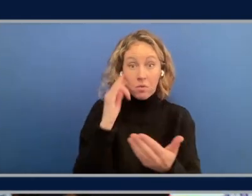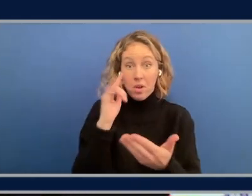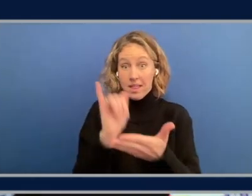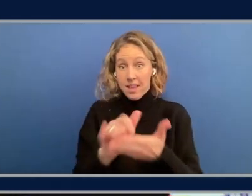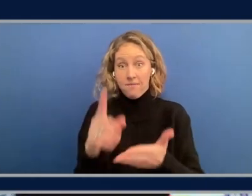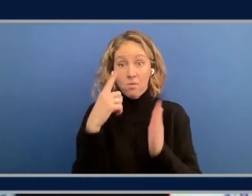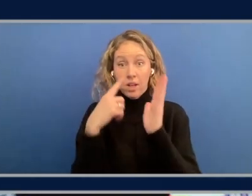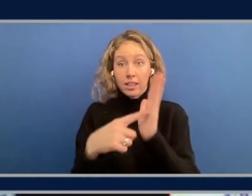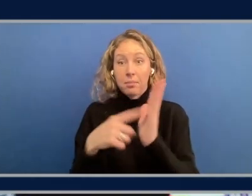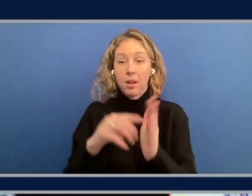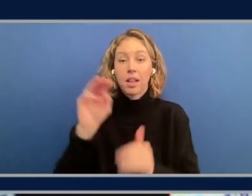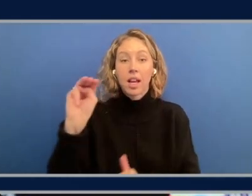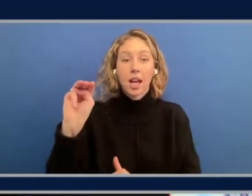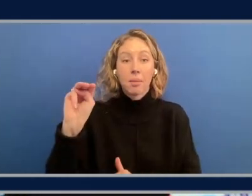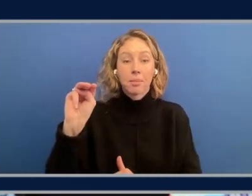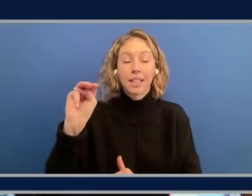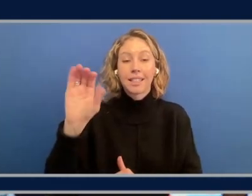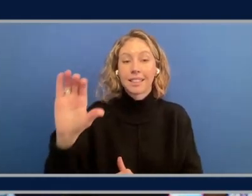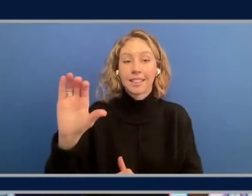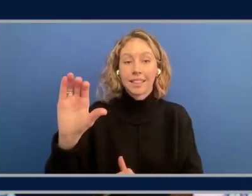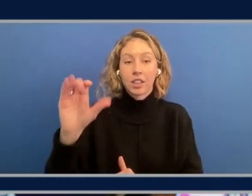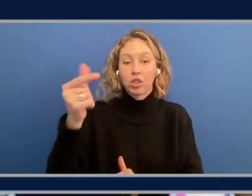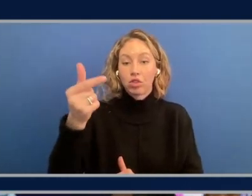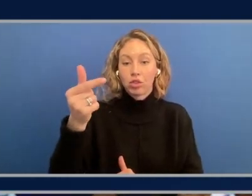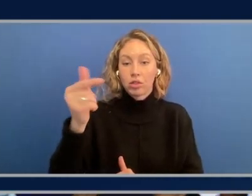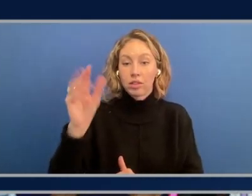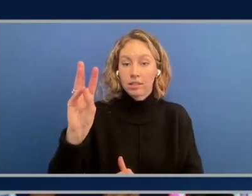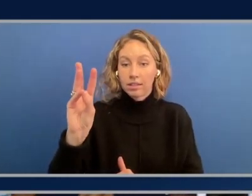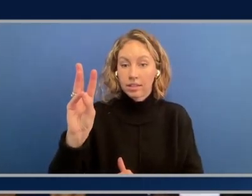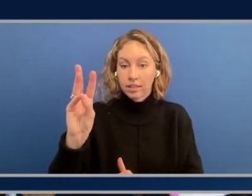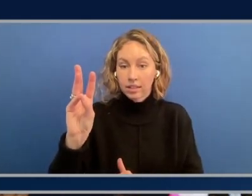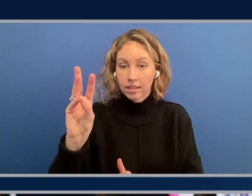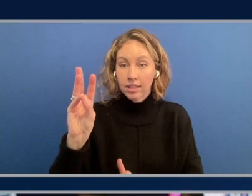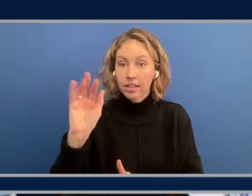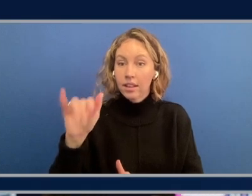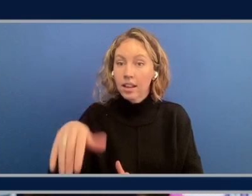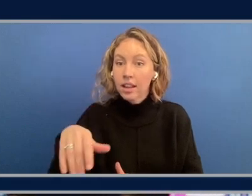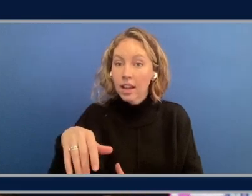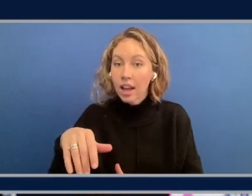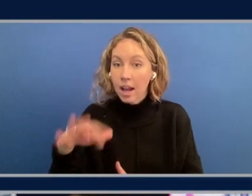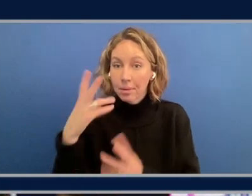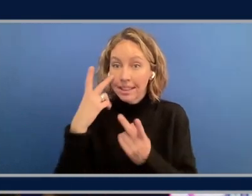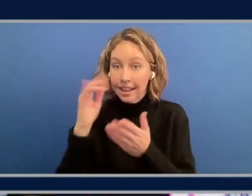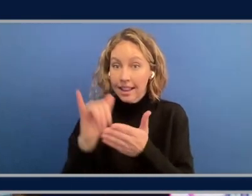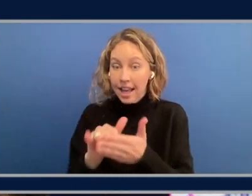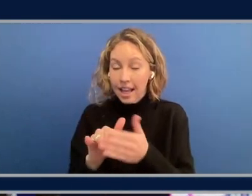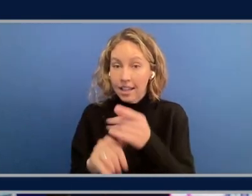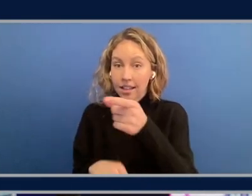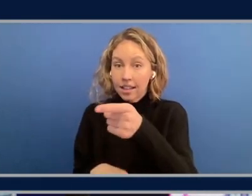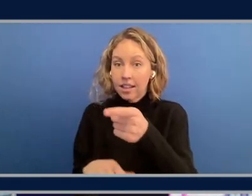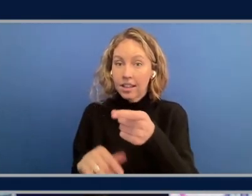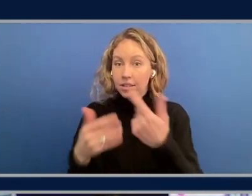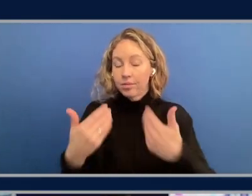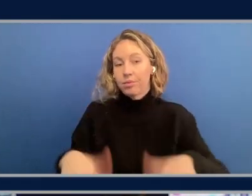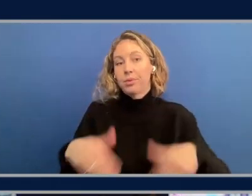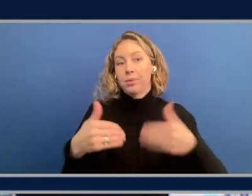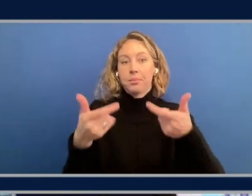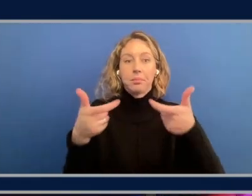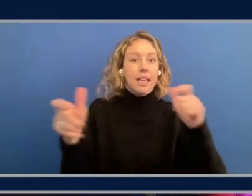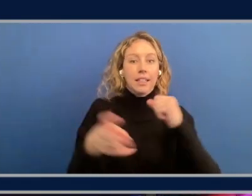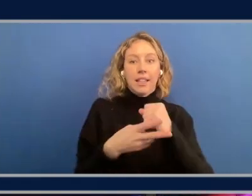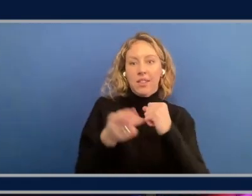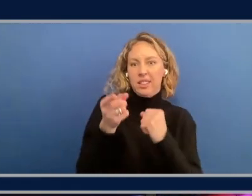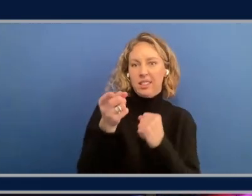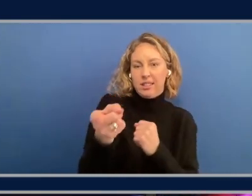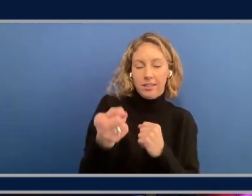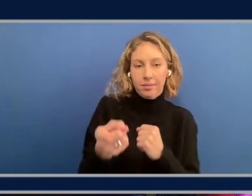the M6G8X large here, Yep. which I'm seeing here, it's giving me significant savings. Okay, in So- Virginia, and